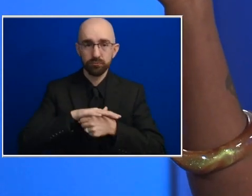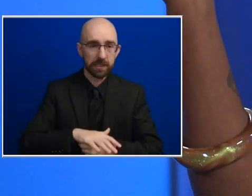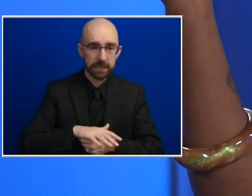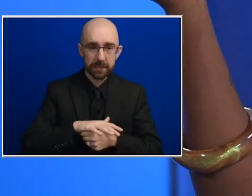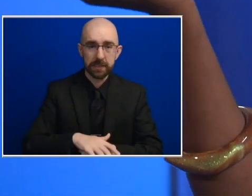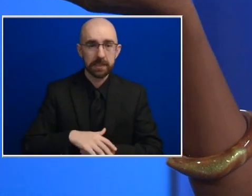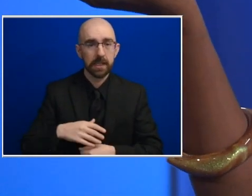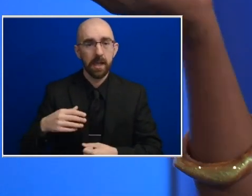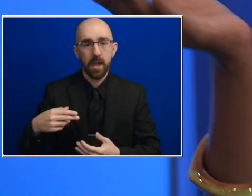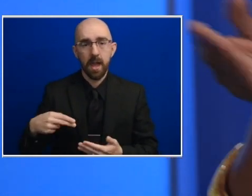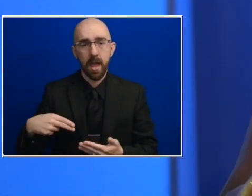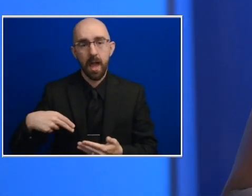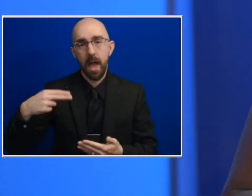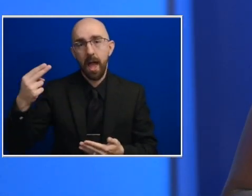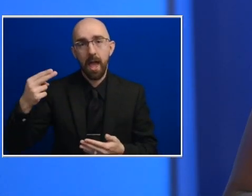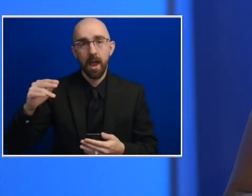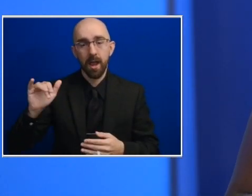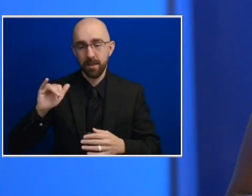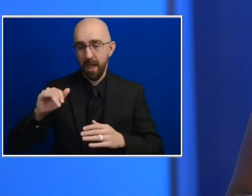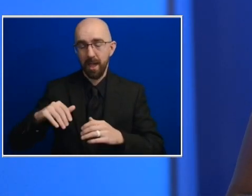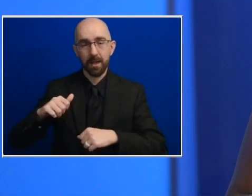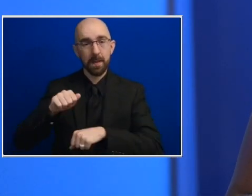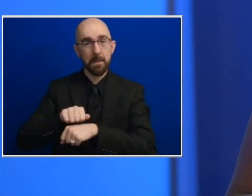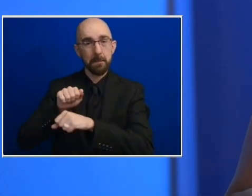higher atmosphere,